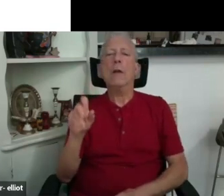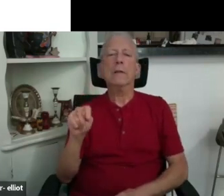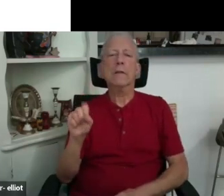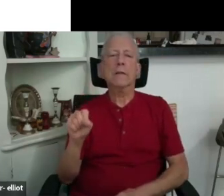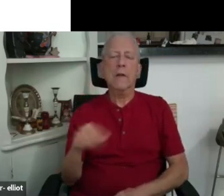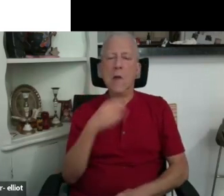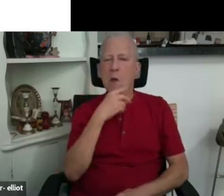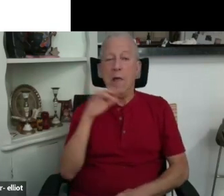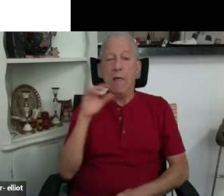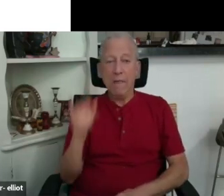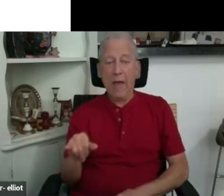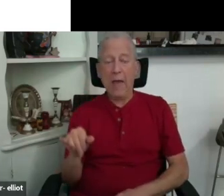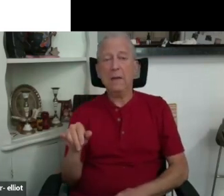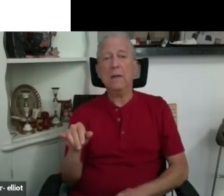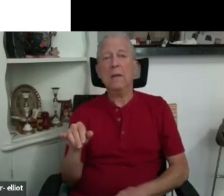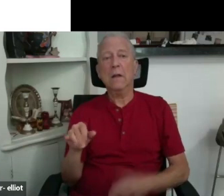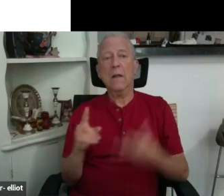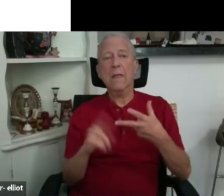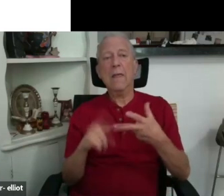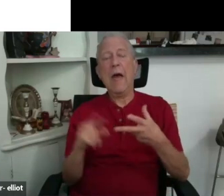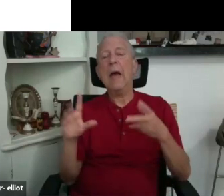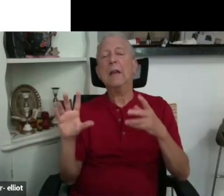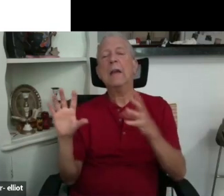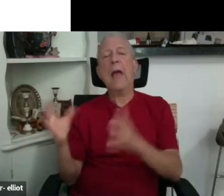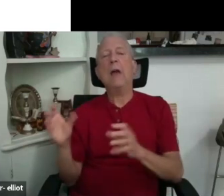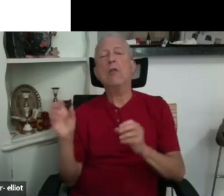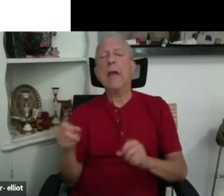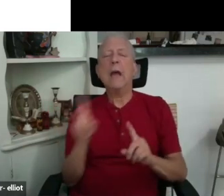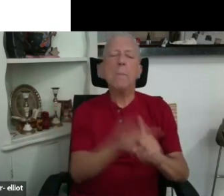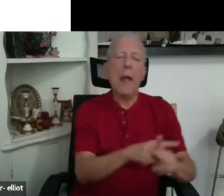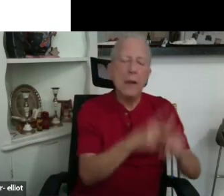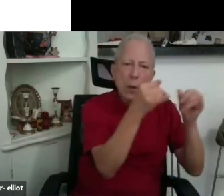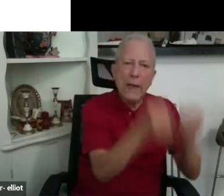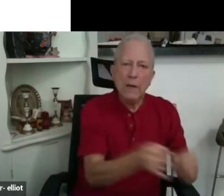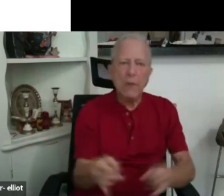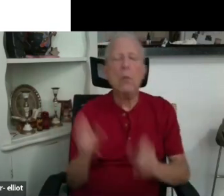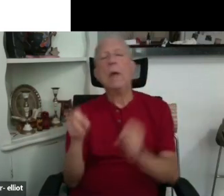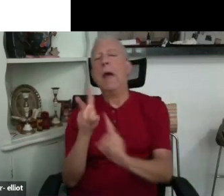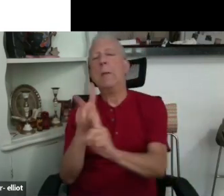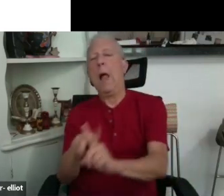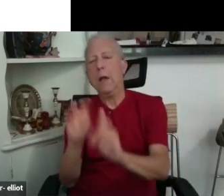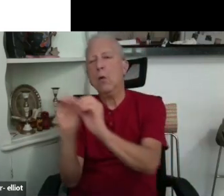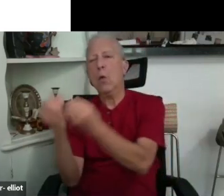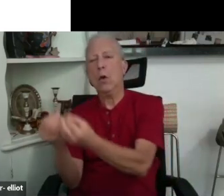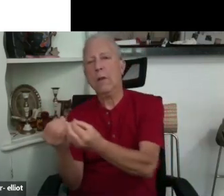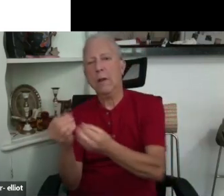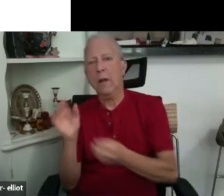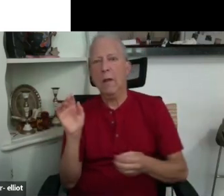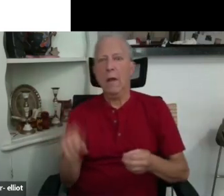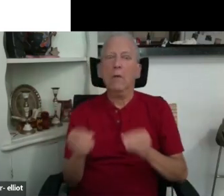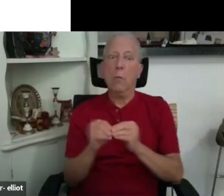It applies, so that category could apply to individuals or organizations, and it's a much longer